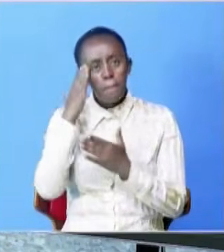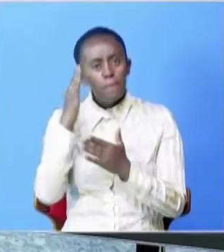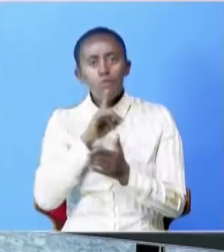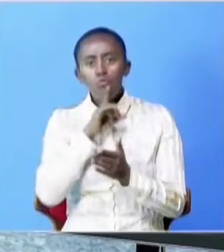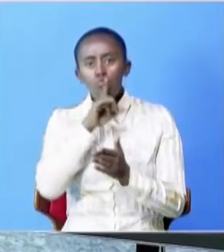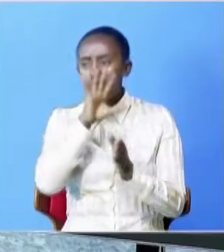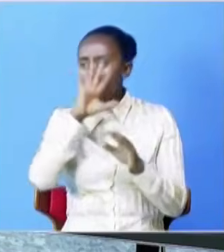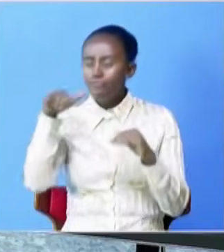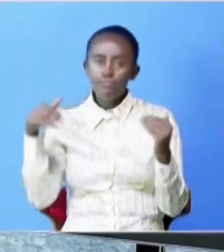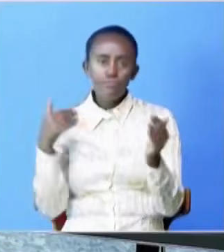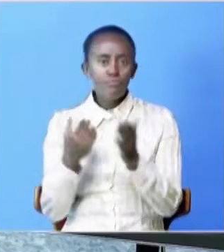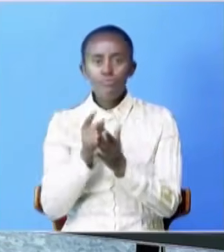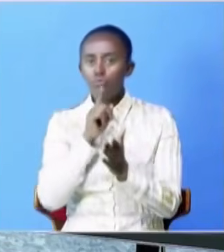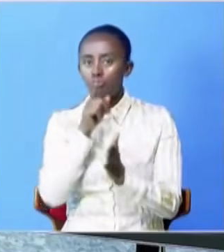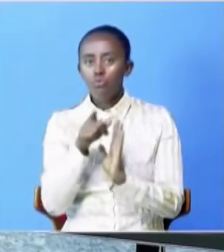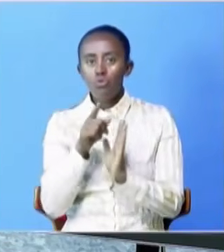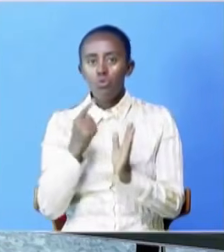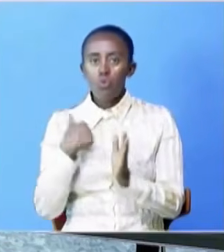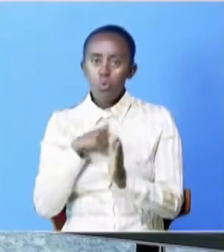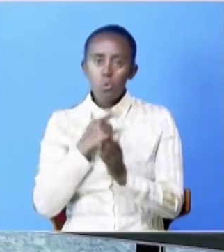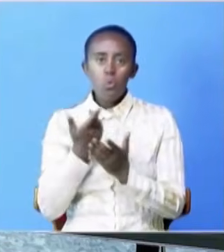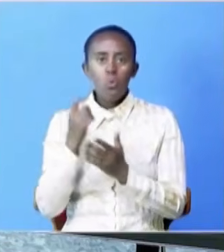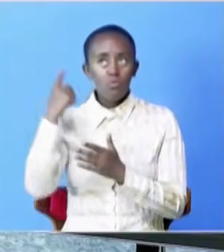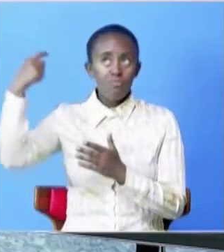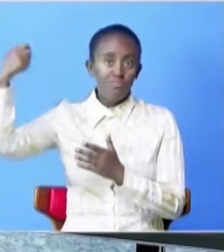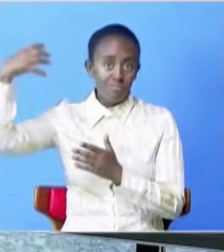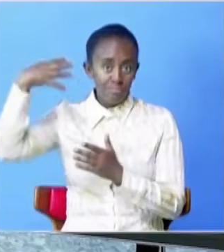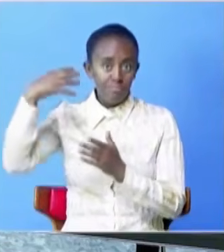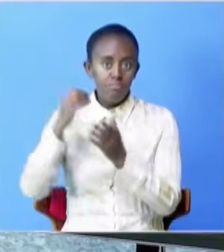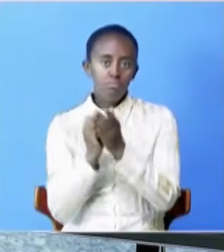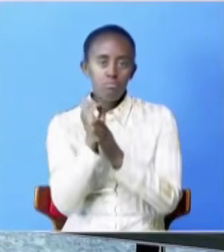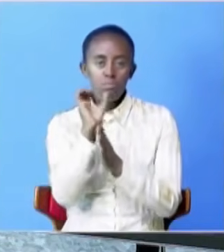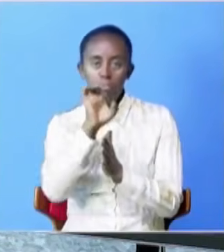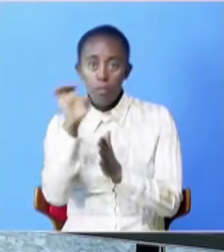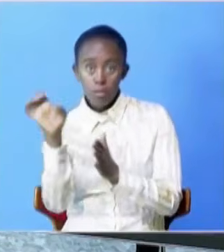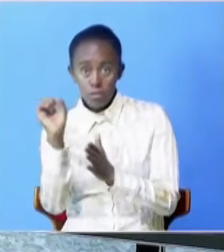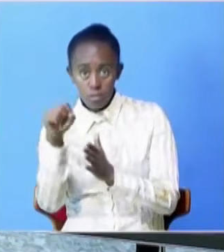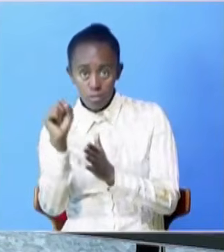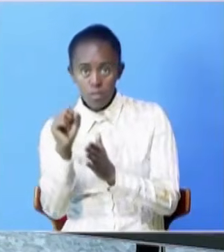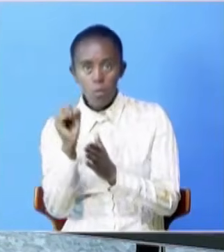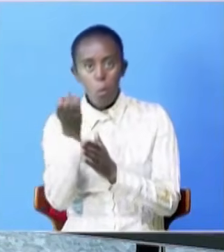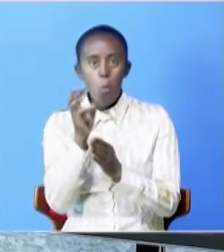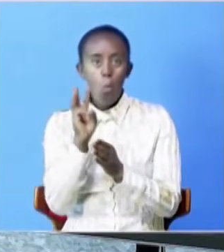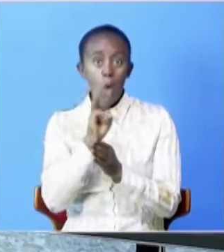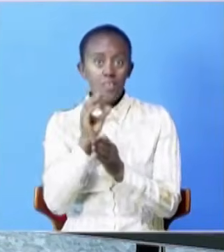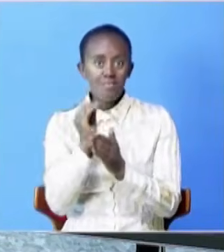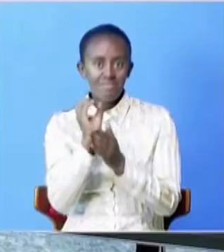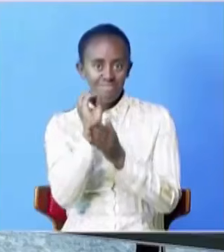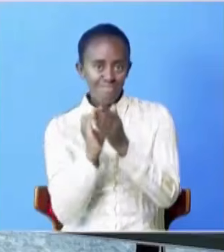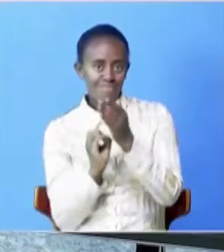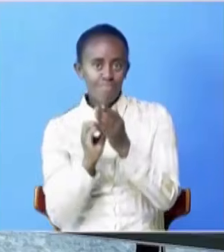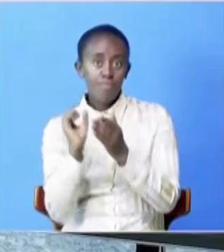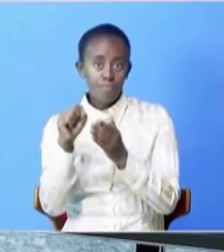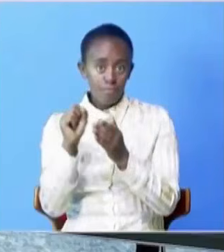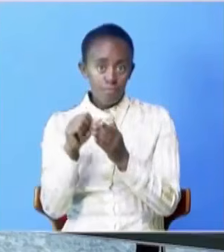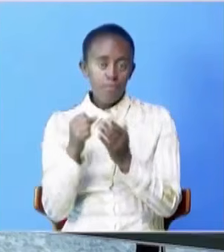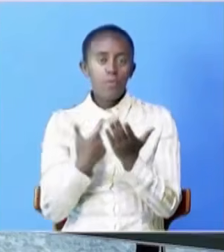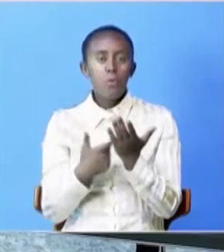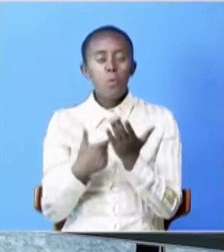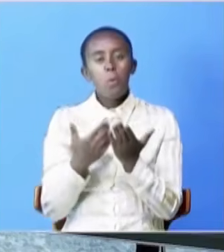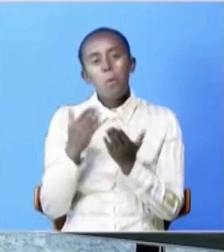true. We know that the sun rises in the east and sets in the west. This is something that